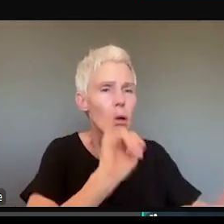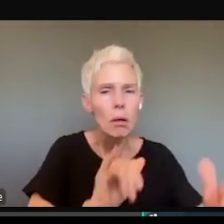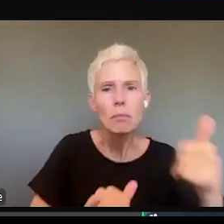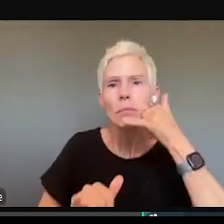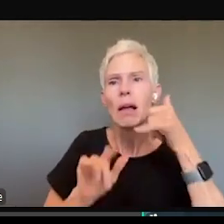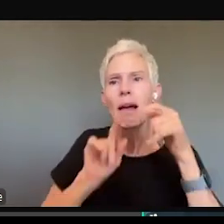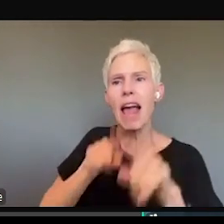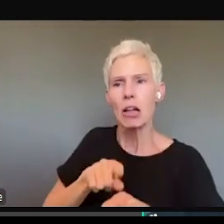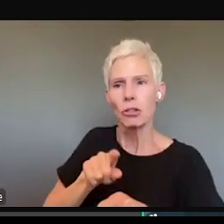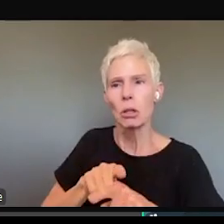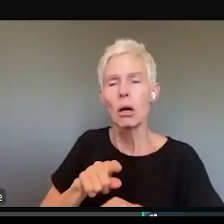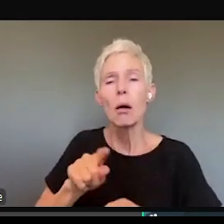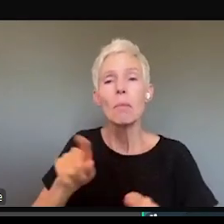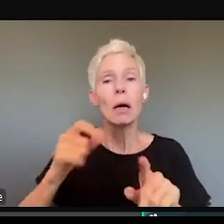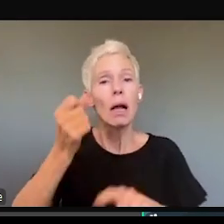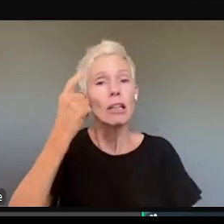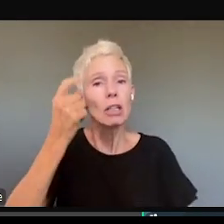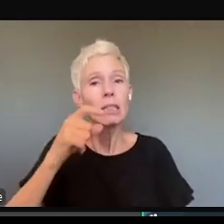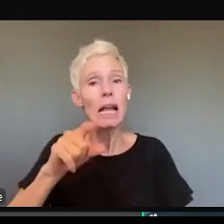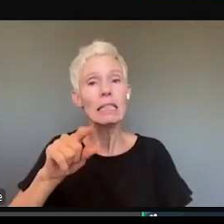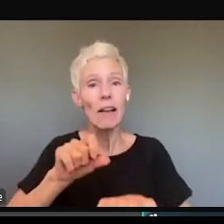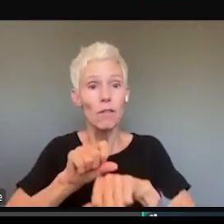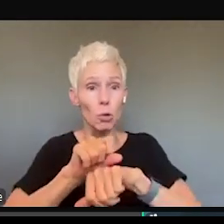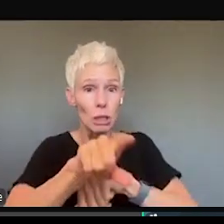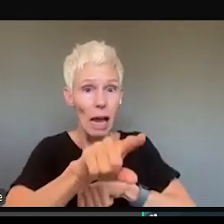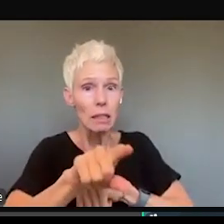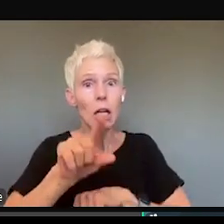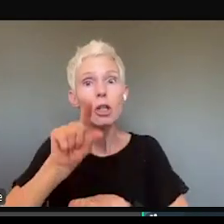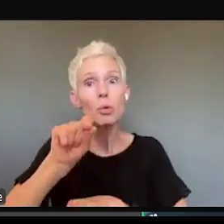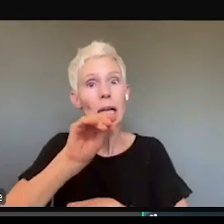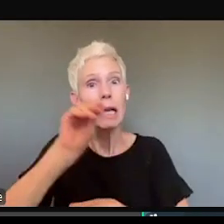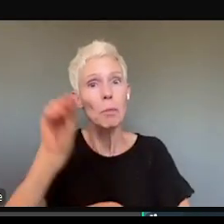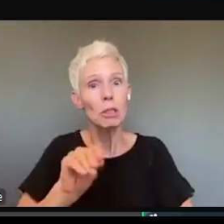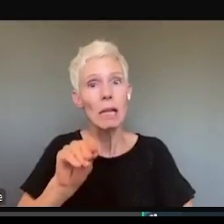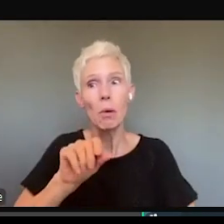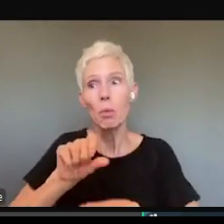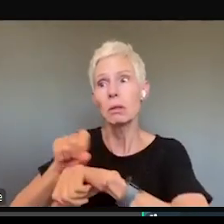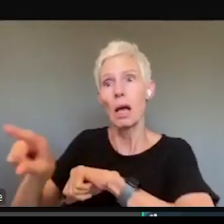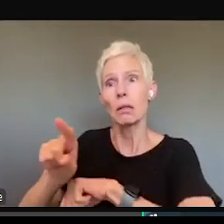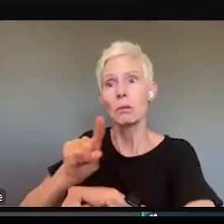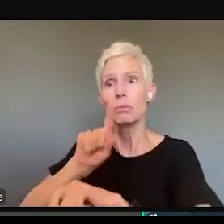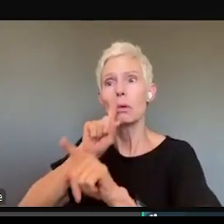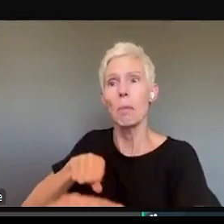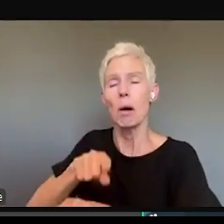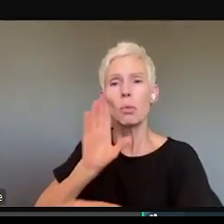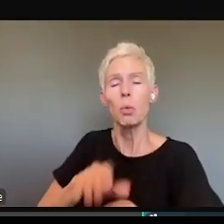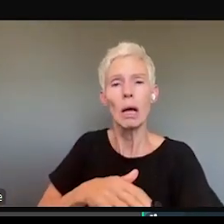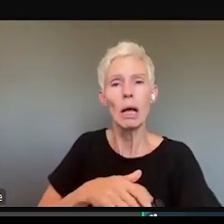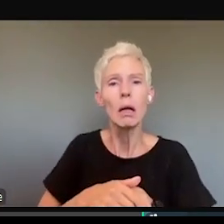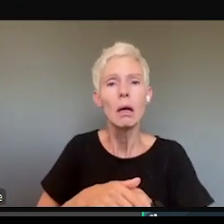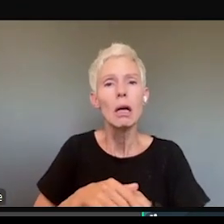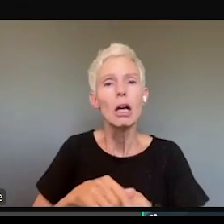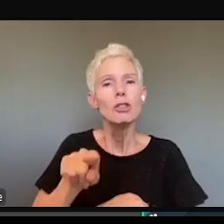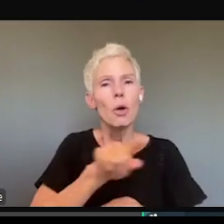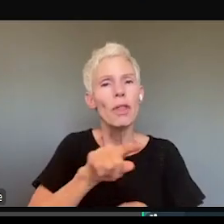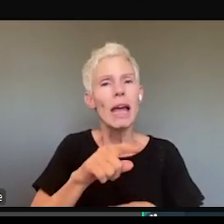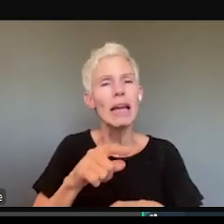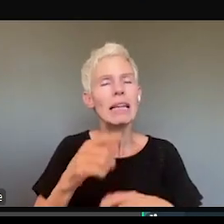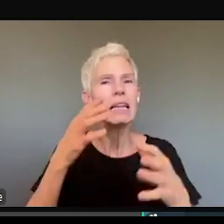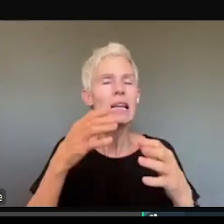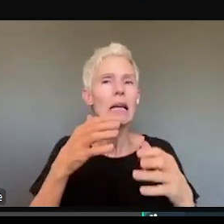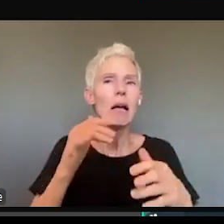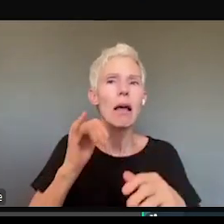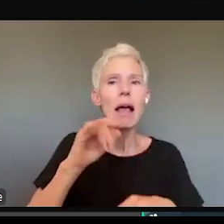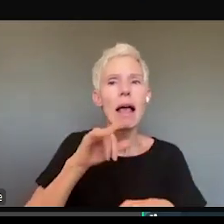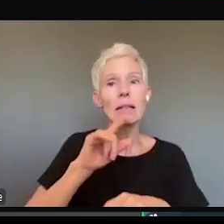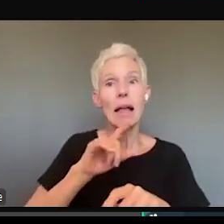the people that accept a SMS text follow-up connect in that follow-up. So the fact that people are choosing to answer that